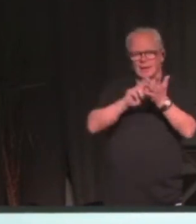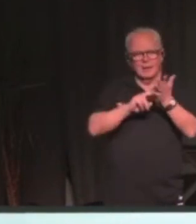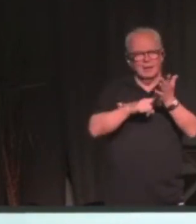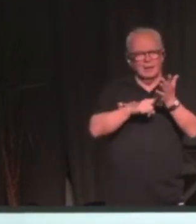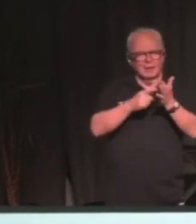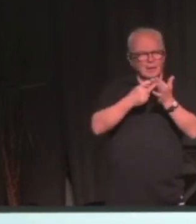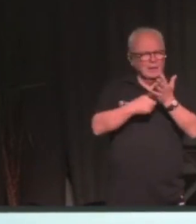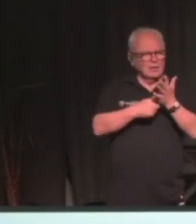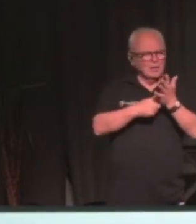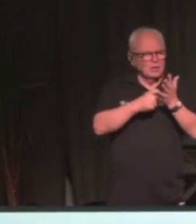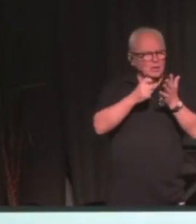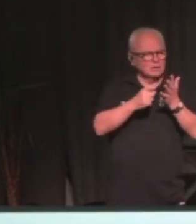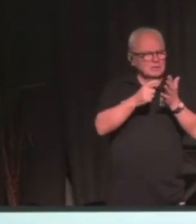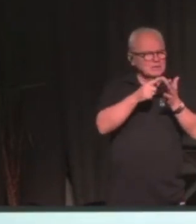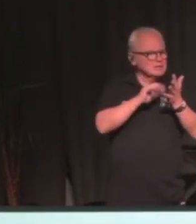Hold on a minute.